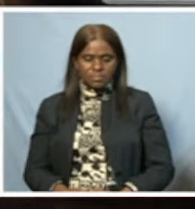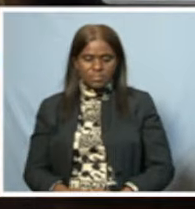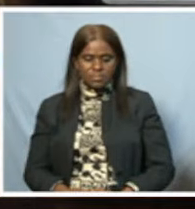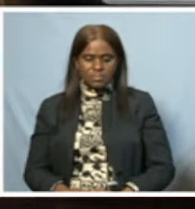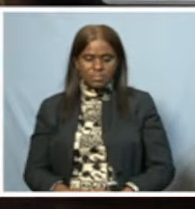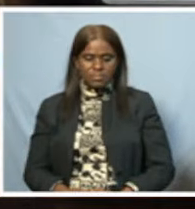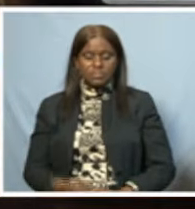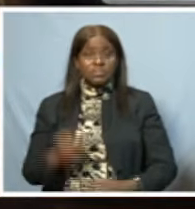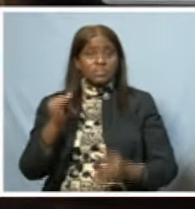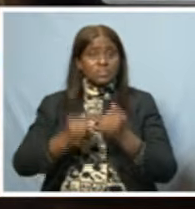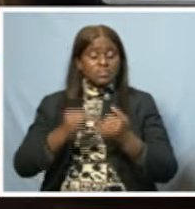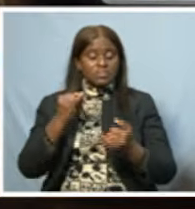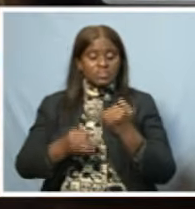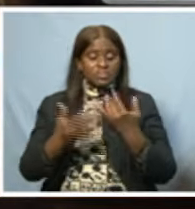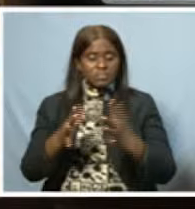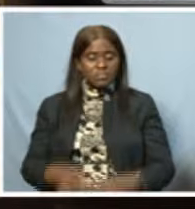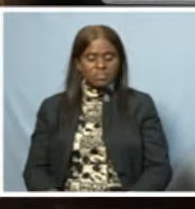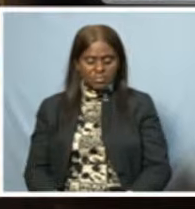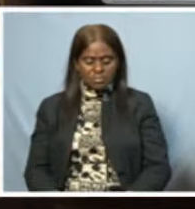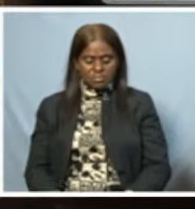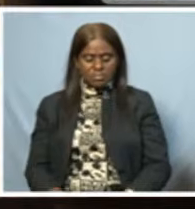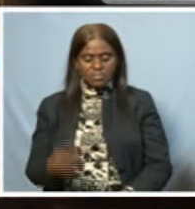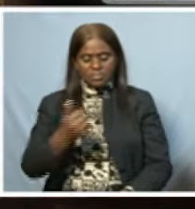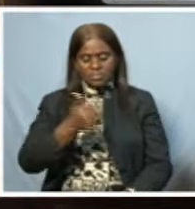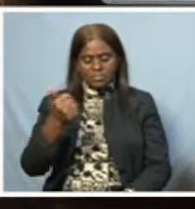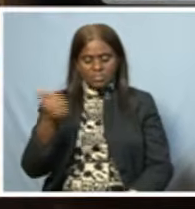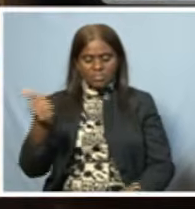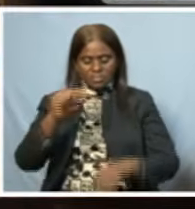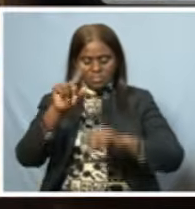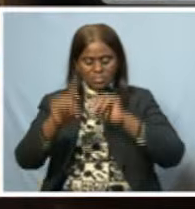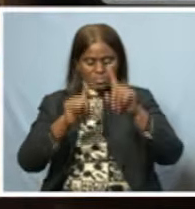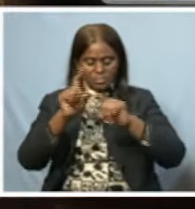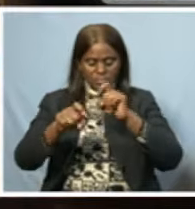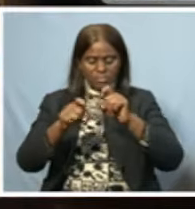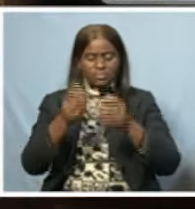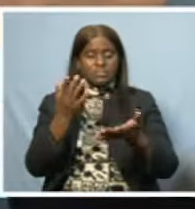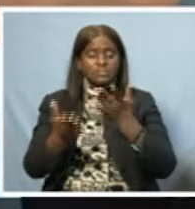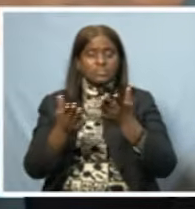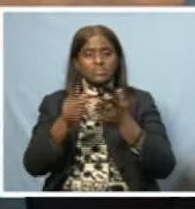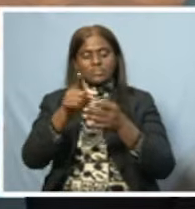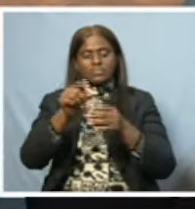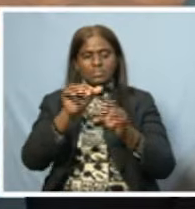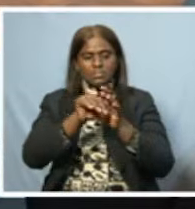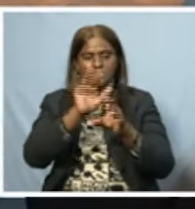Are you done? Any other questions? Maybe on the